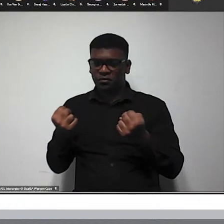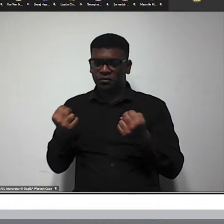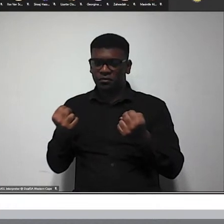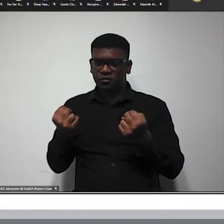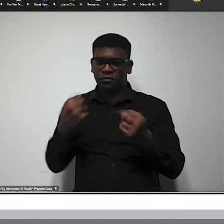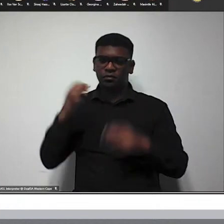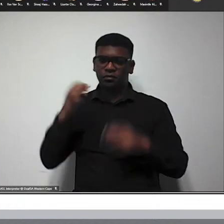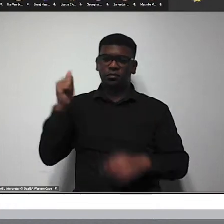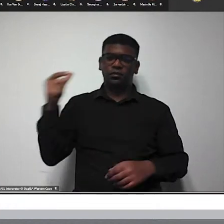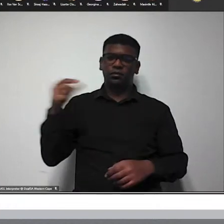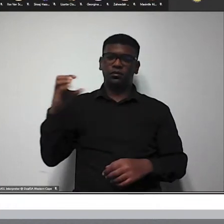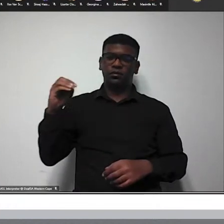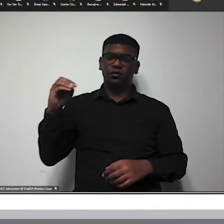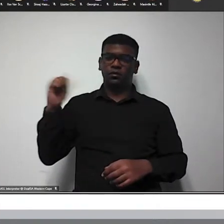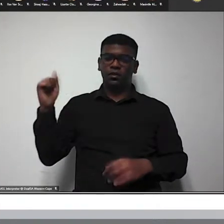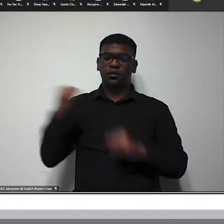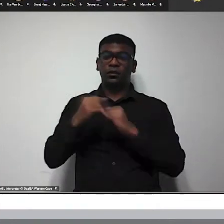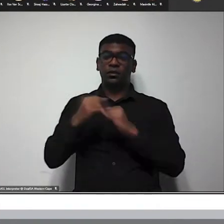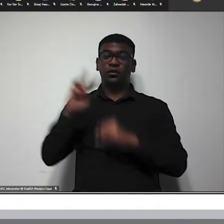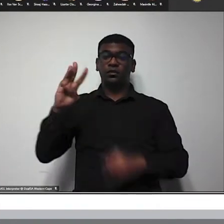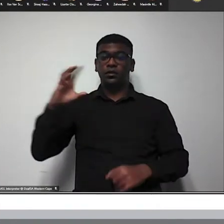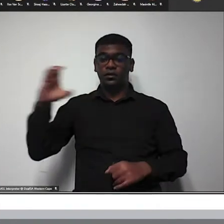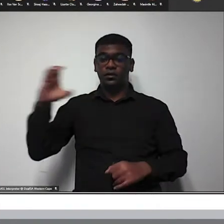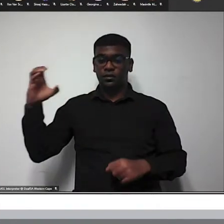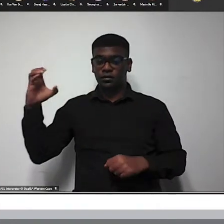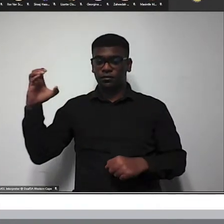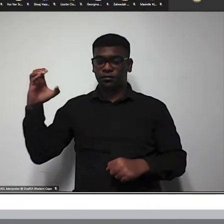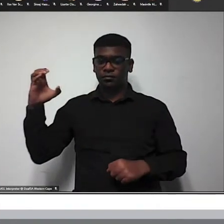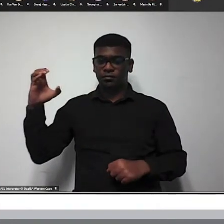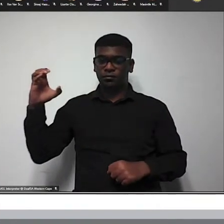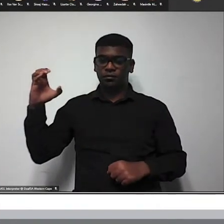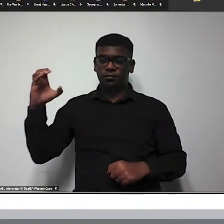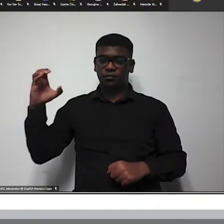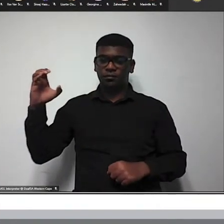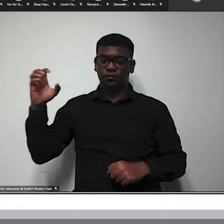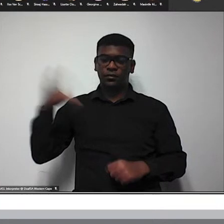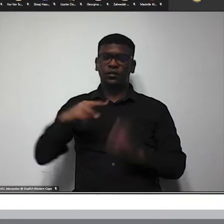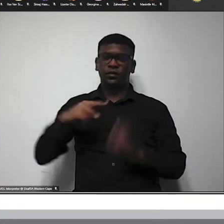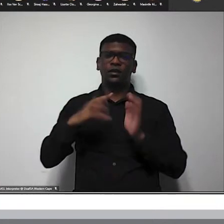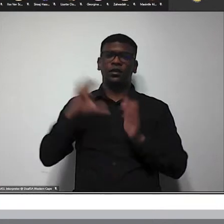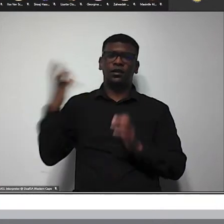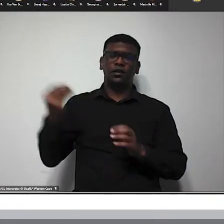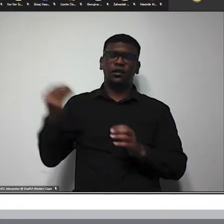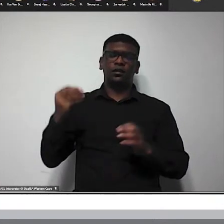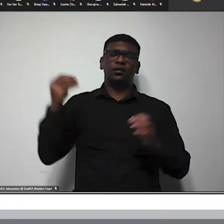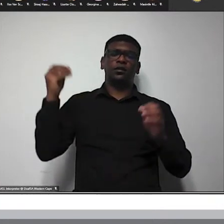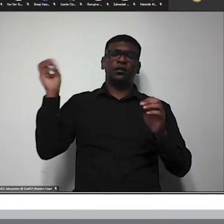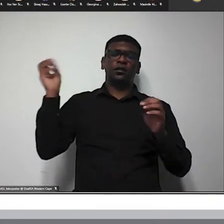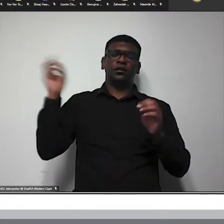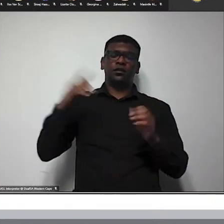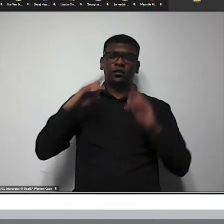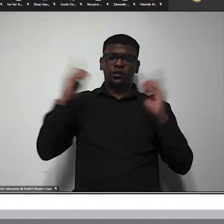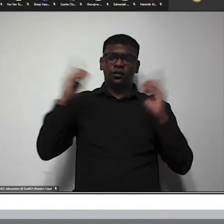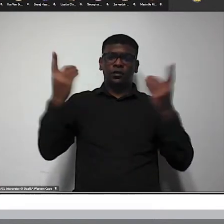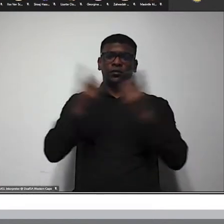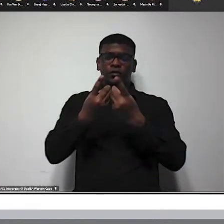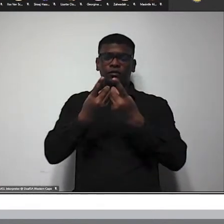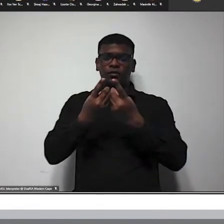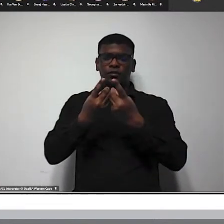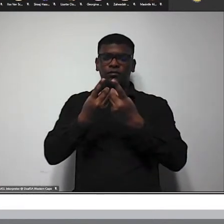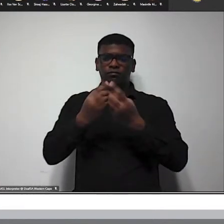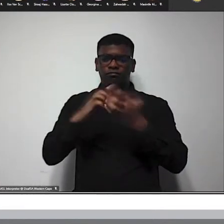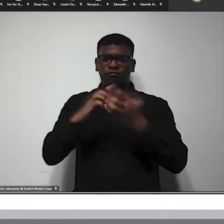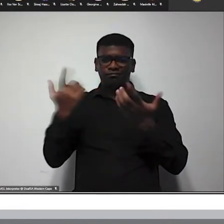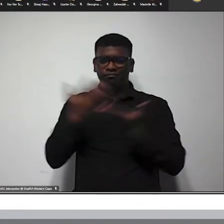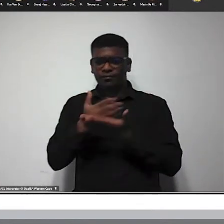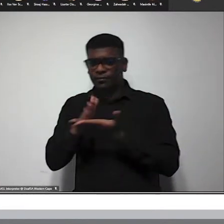AGOA within the Western Cape, can the department just share, you know, with me, you know,